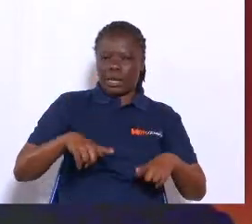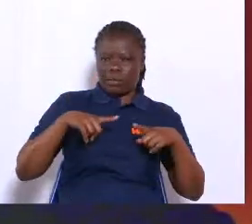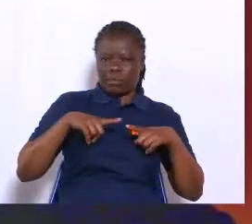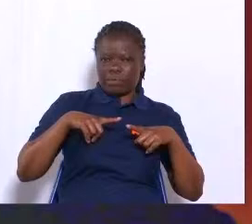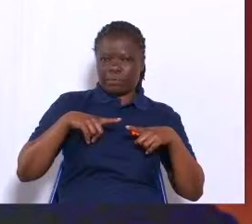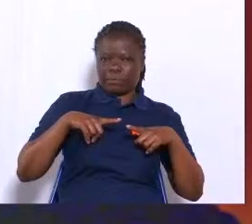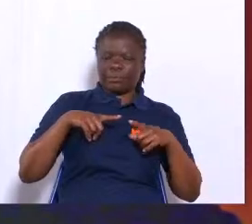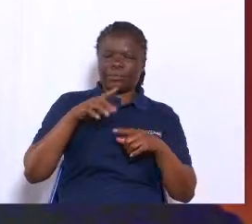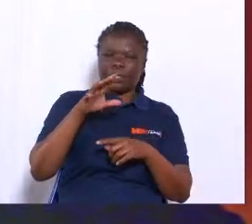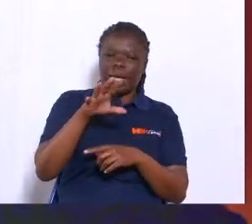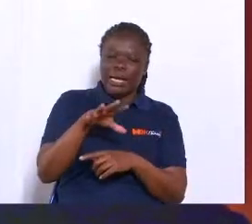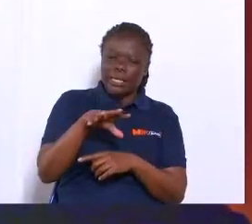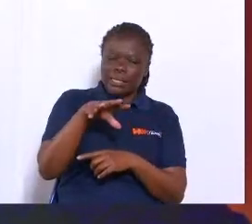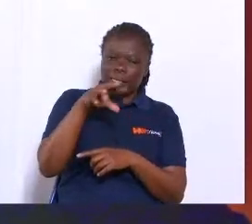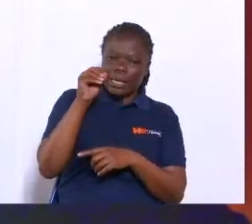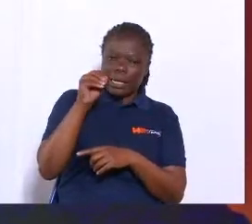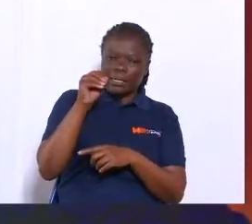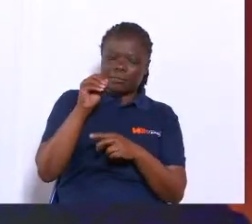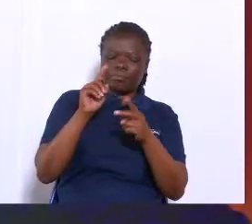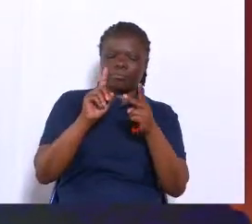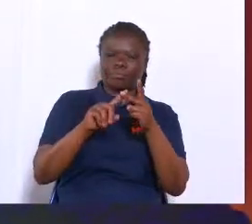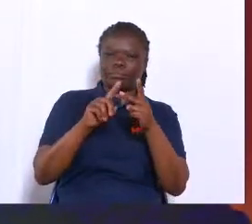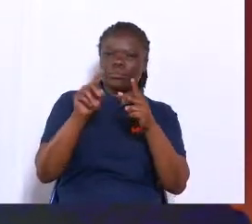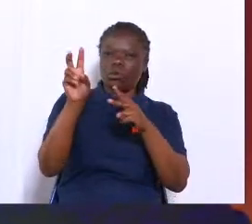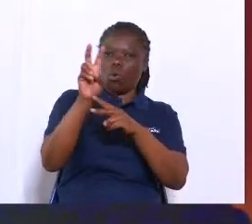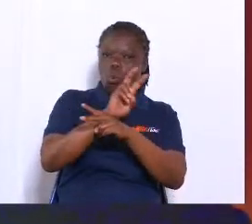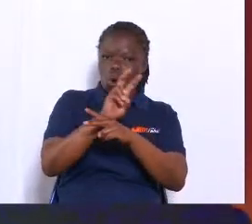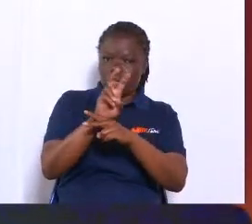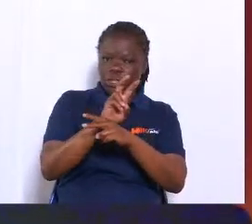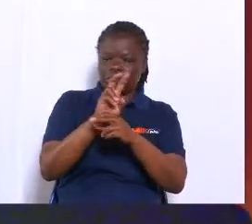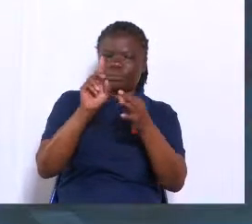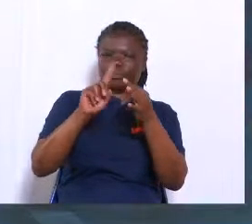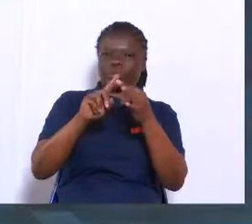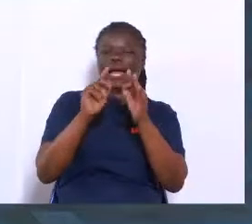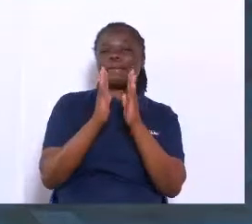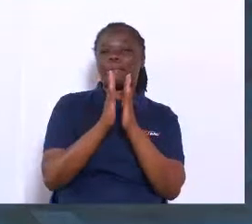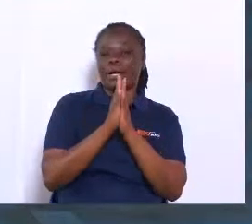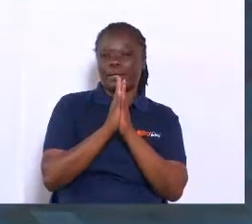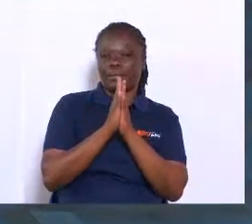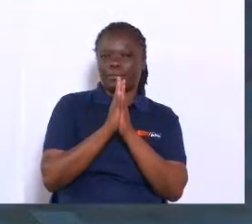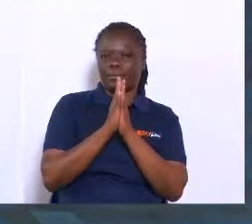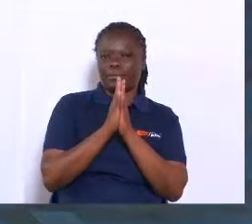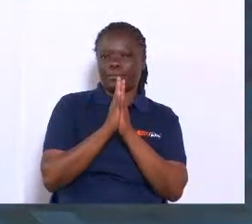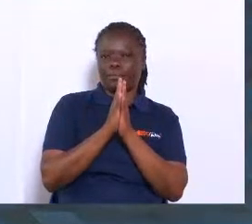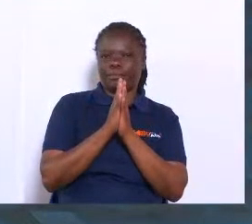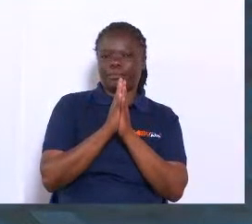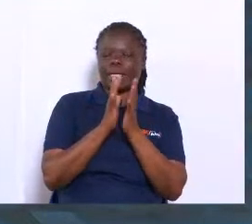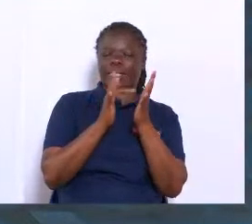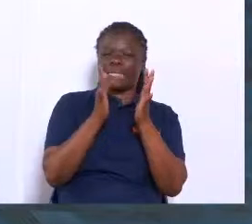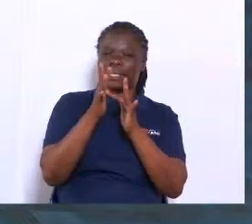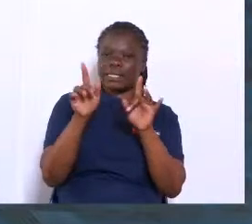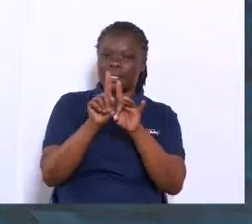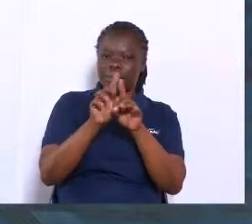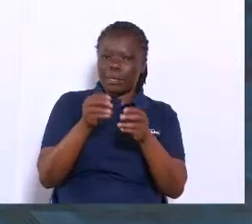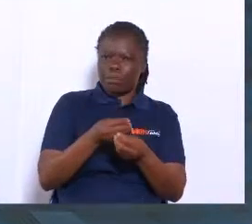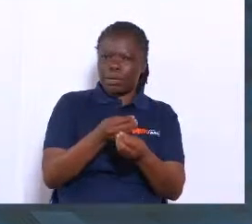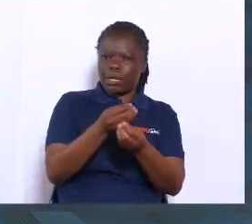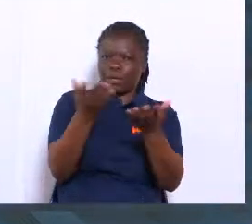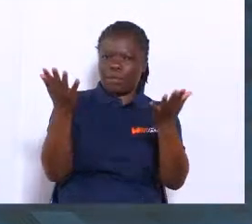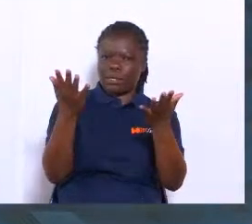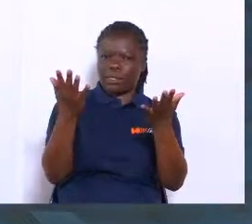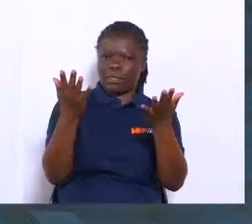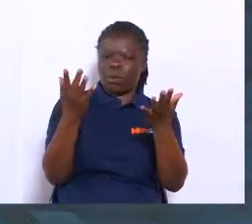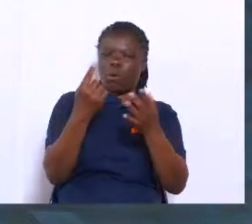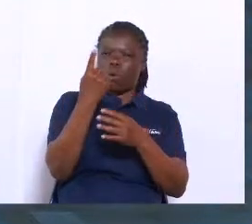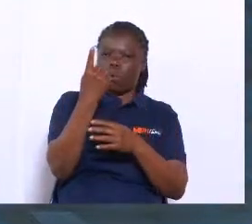heed, watch, and pray. And then Jesus gives us one more